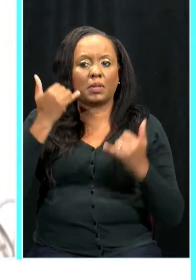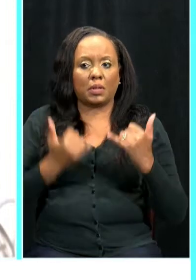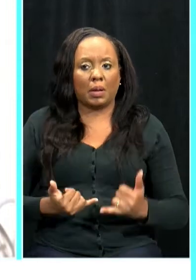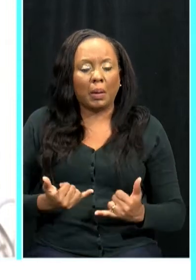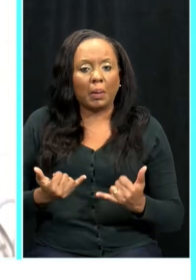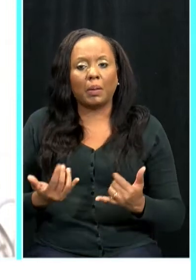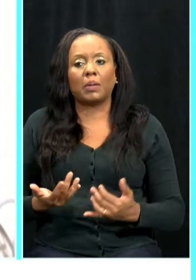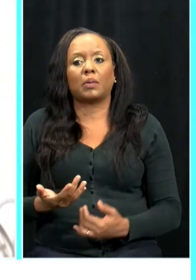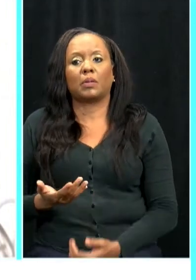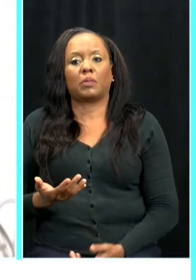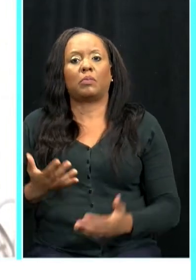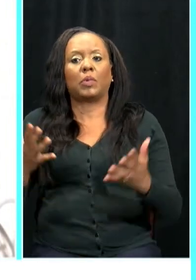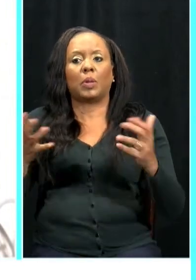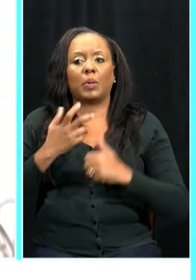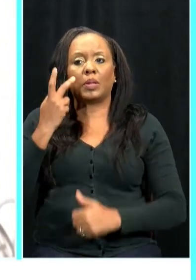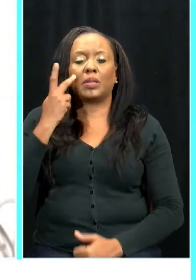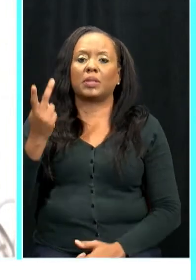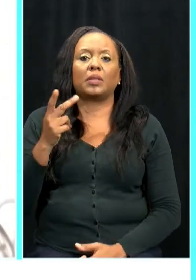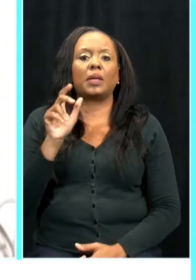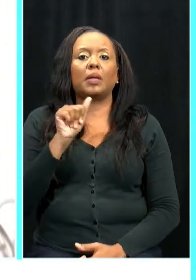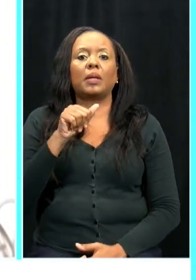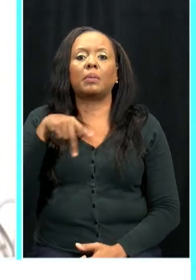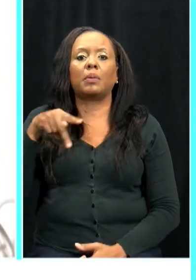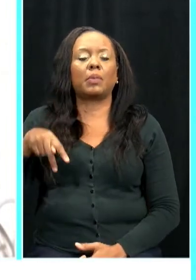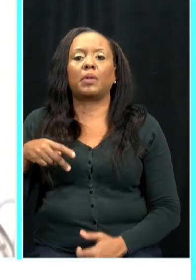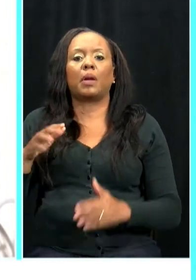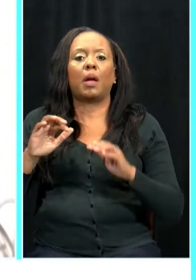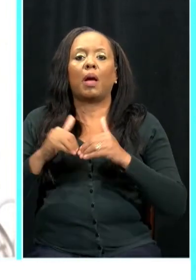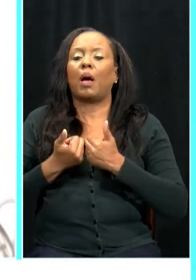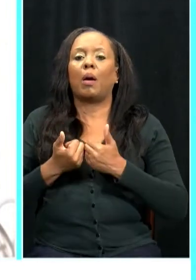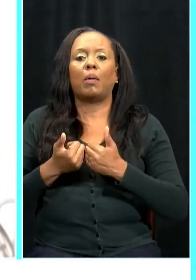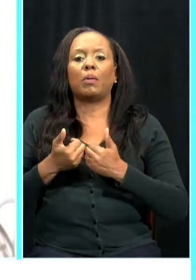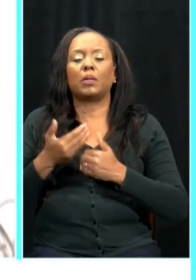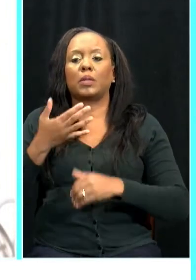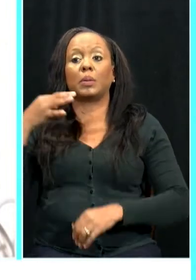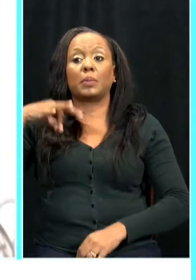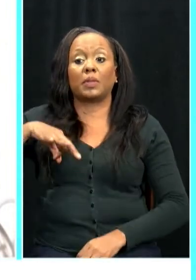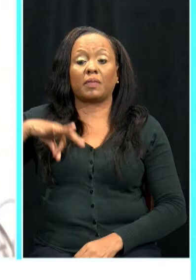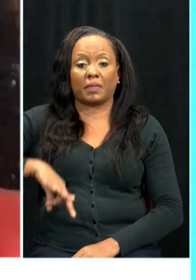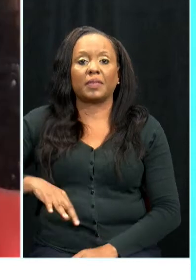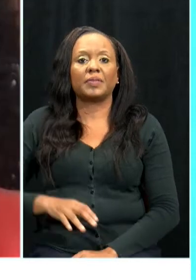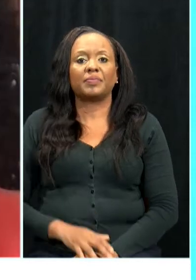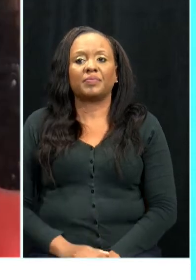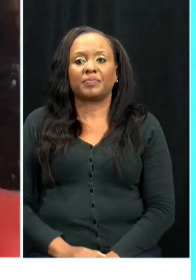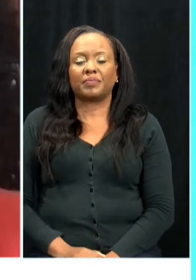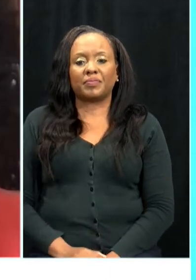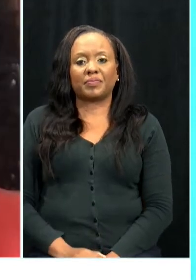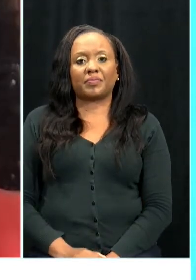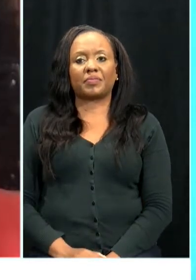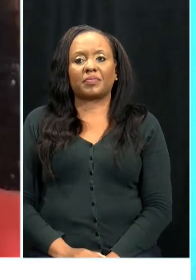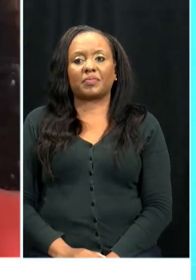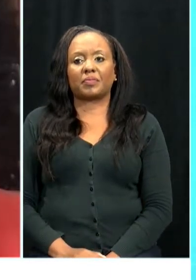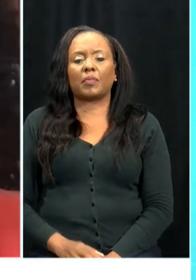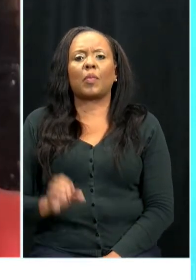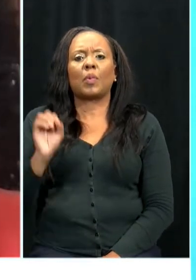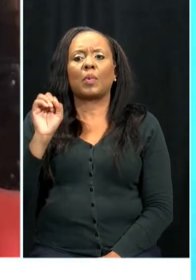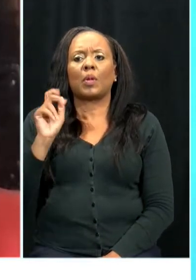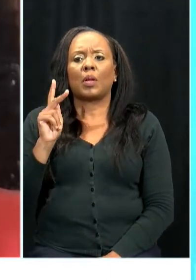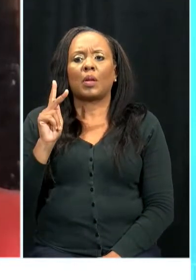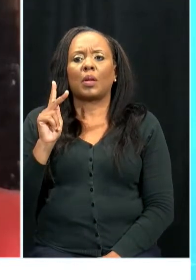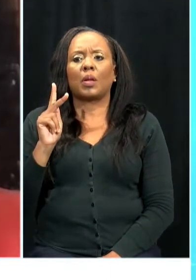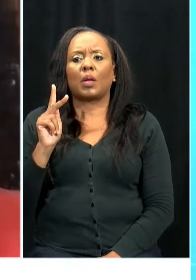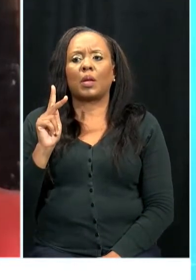we want to see what the other party can bring to the table. I want to go back to Dr.